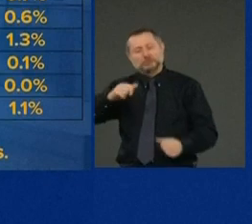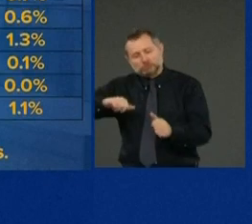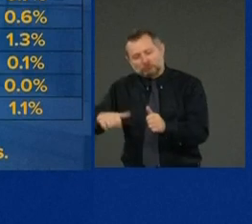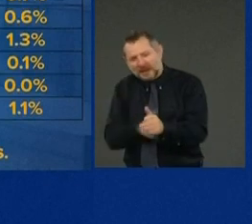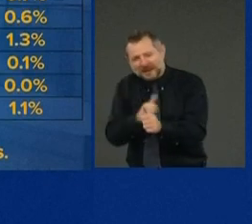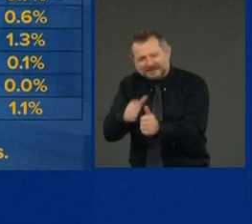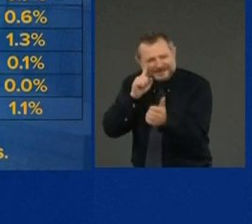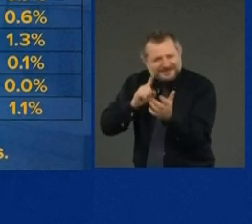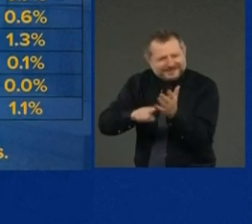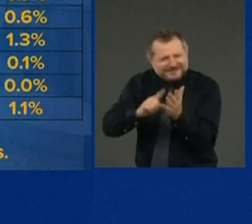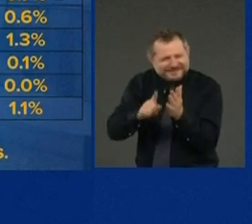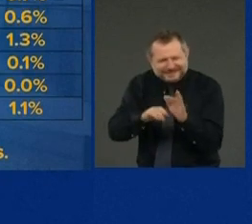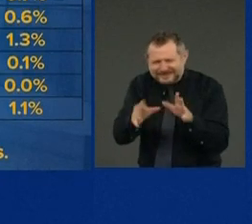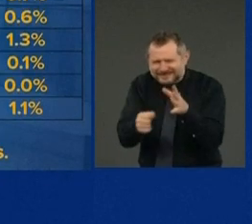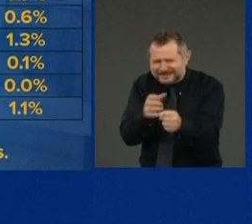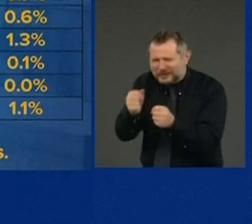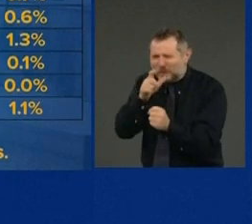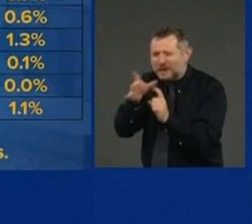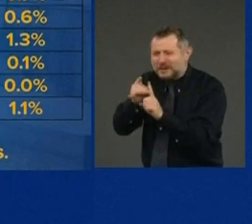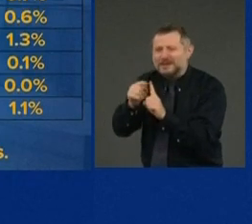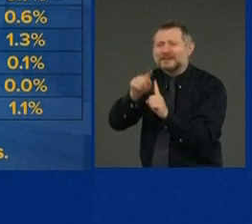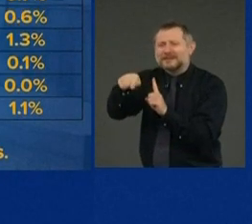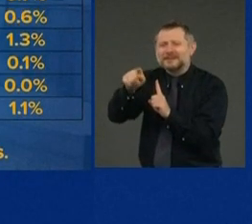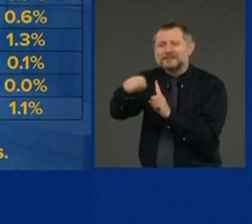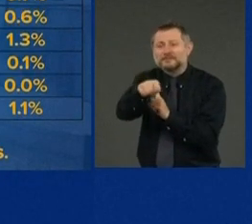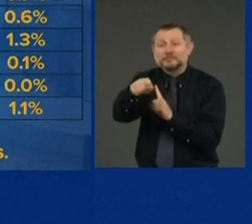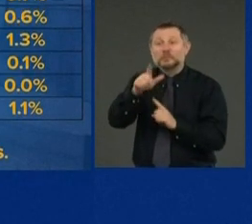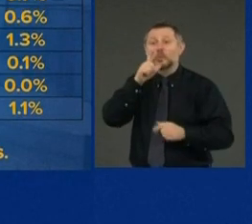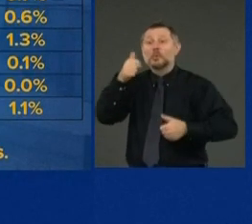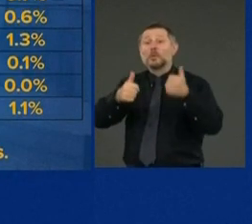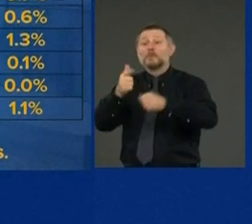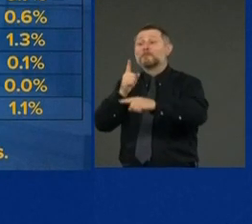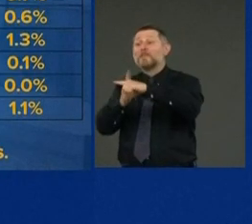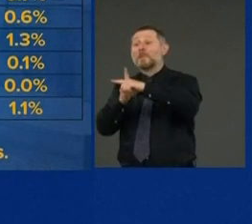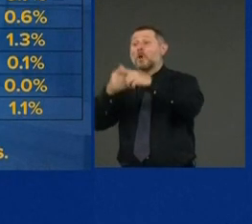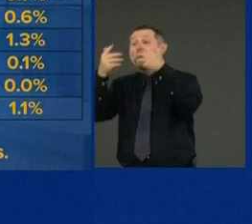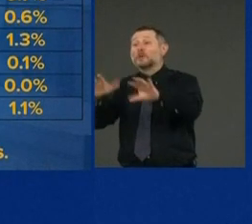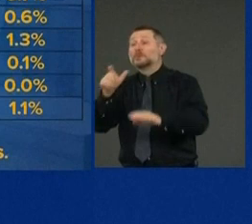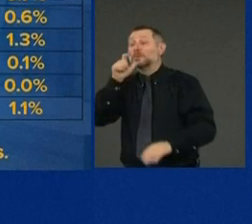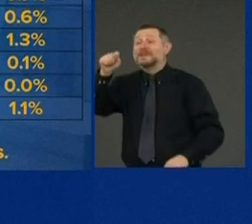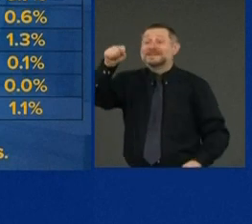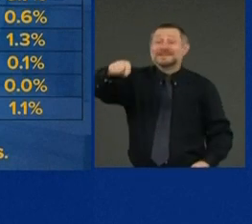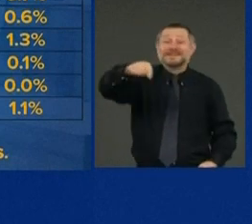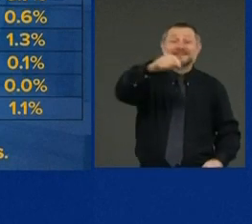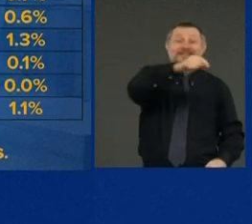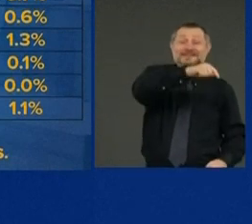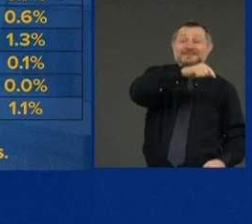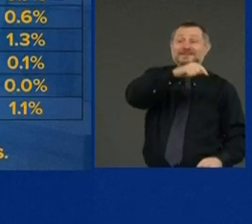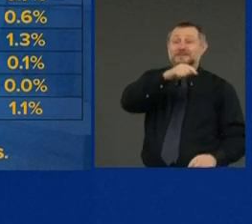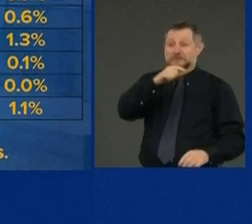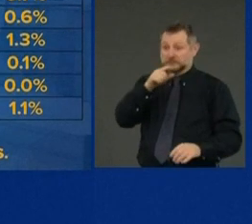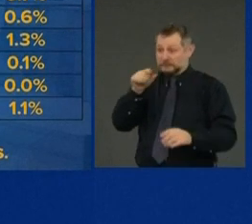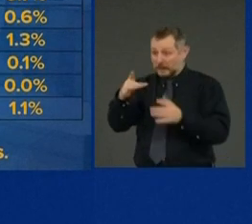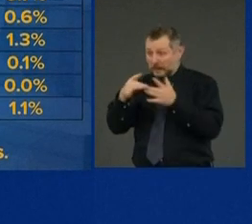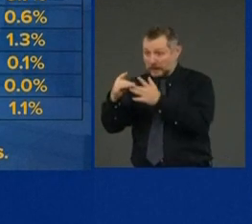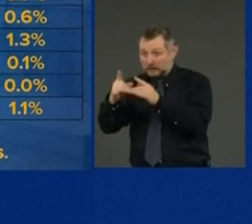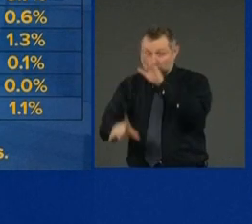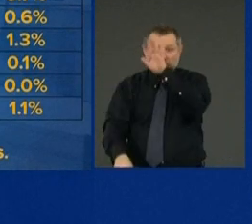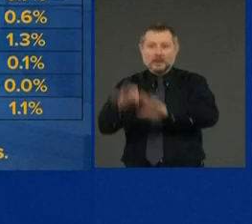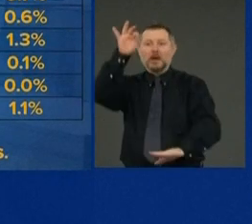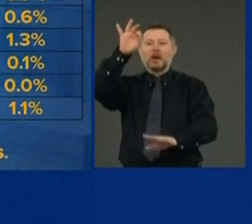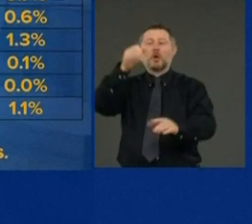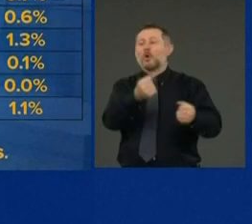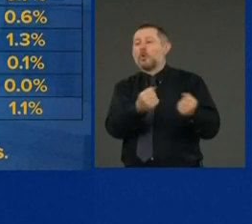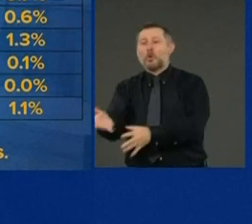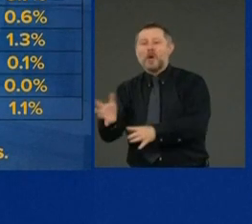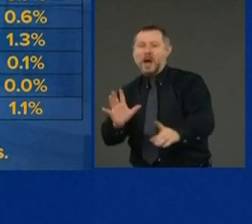running. Go trace the positives and see if they lead us to anything. They